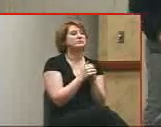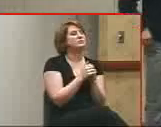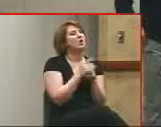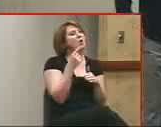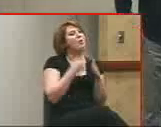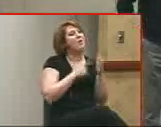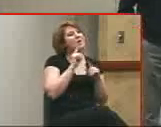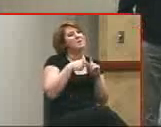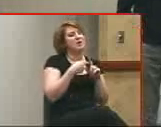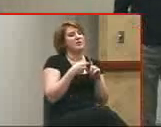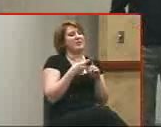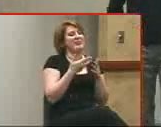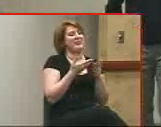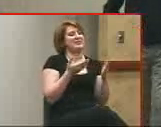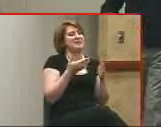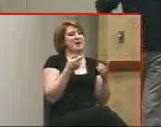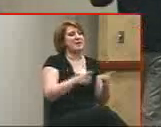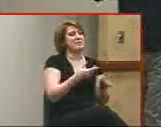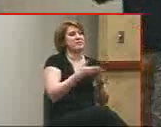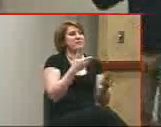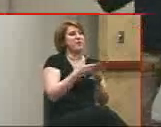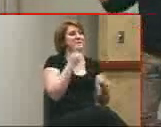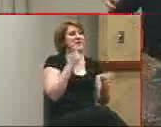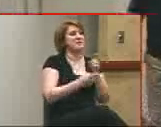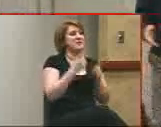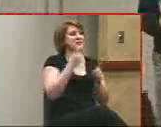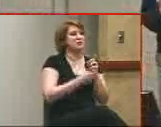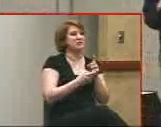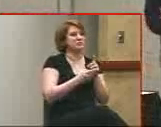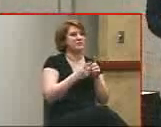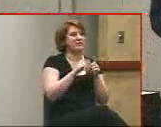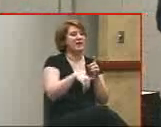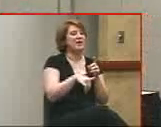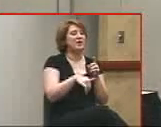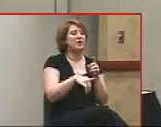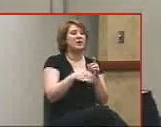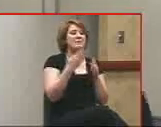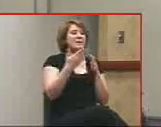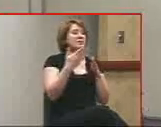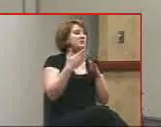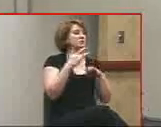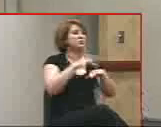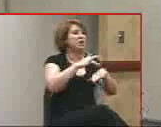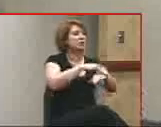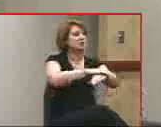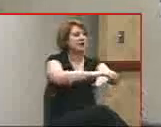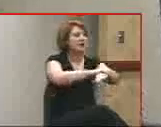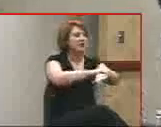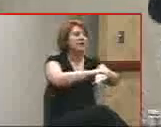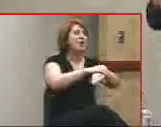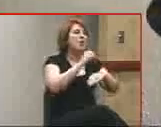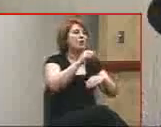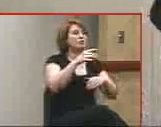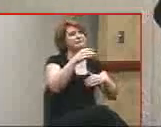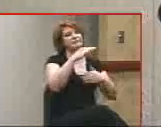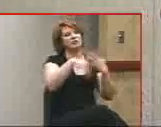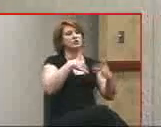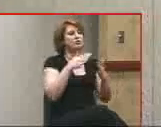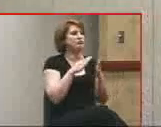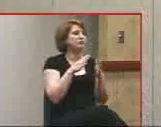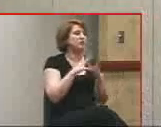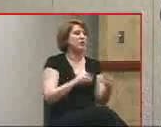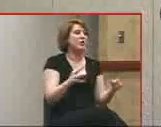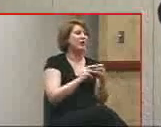antecedent manipulations? So you've taught her. Now, whether you did it hand over hand or social story or however you did it, you